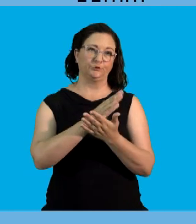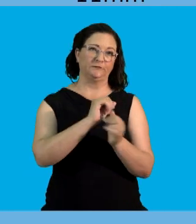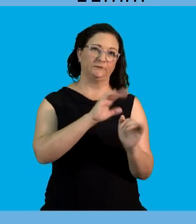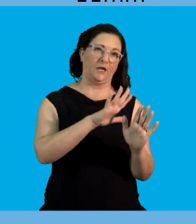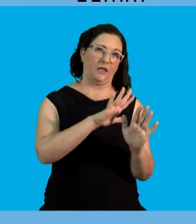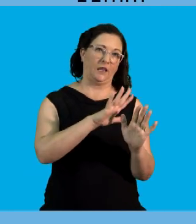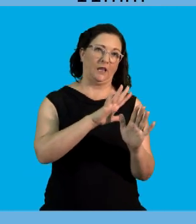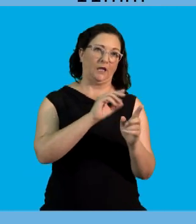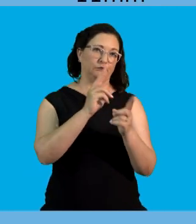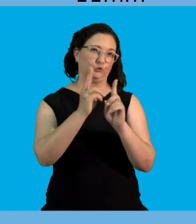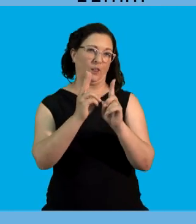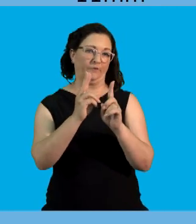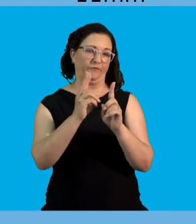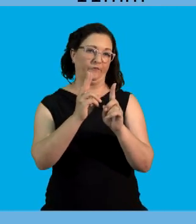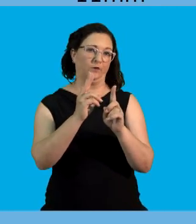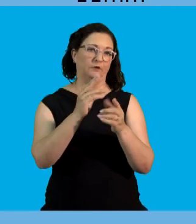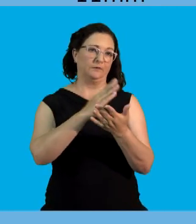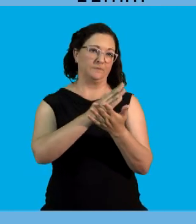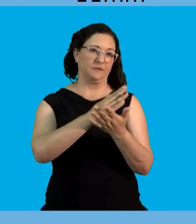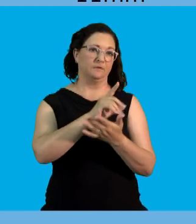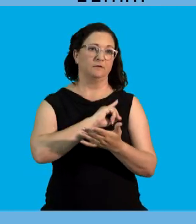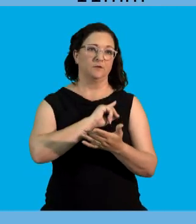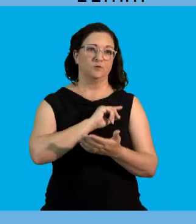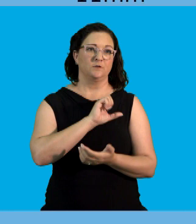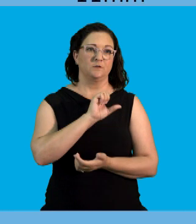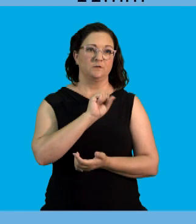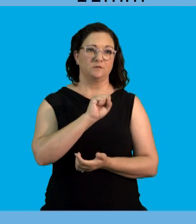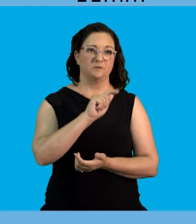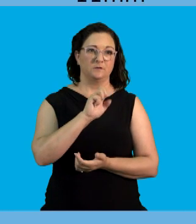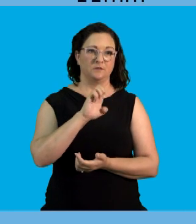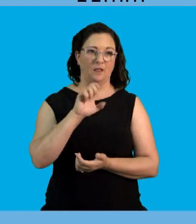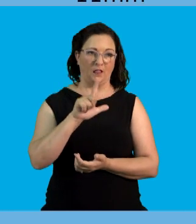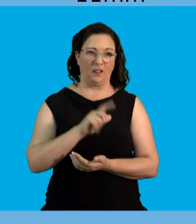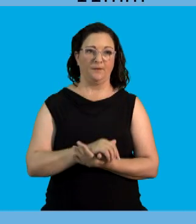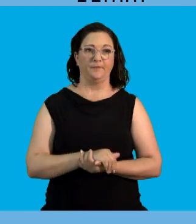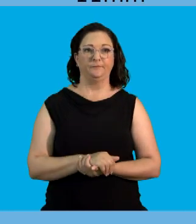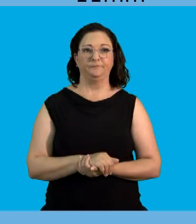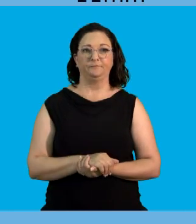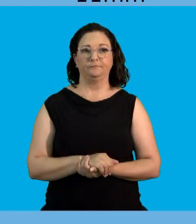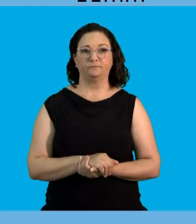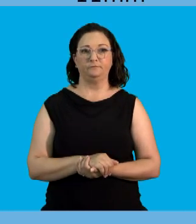12. So we have our steel.